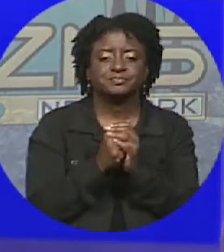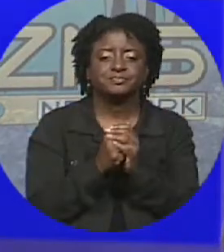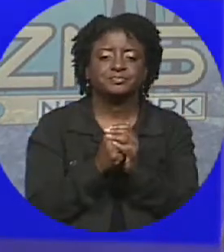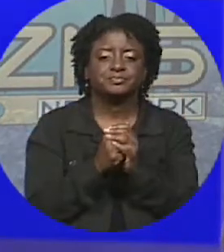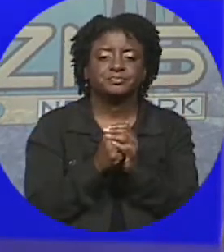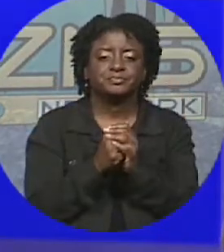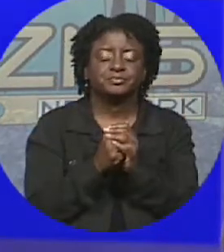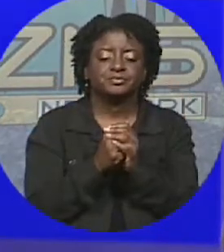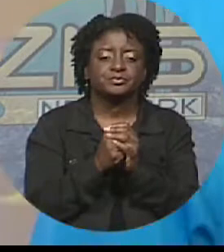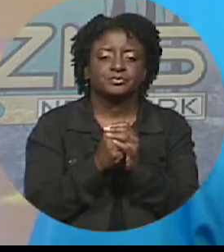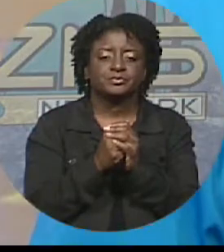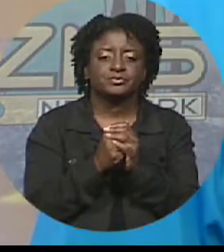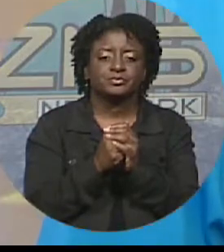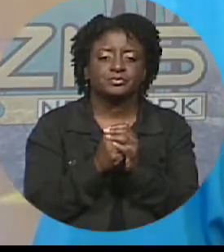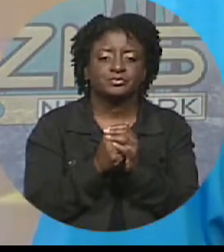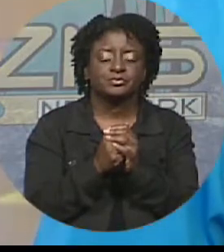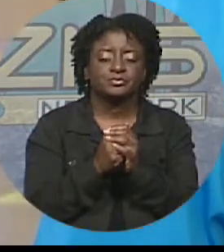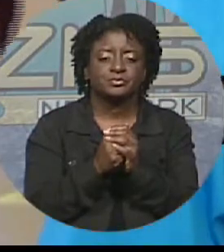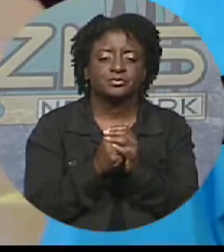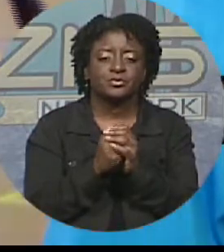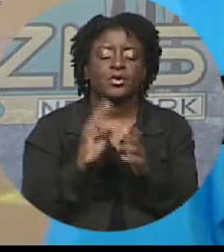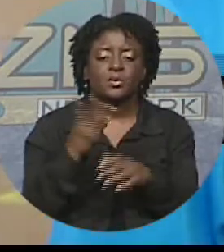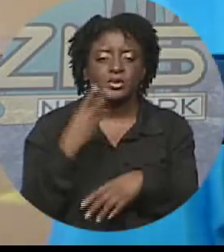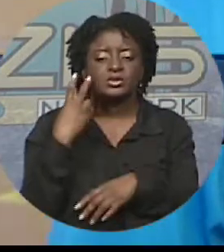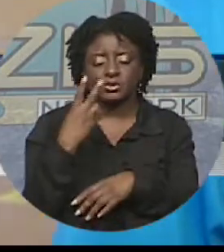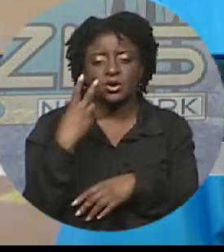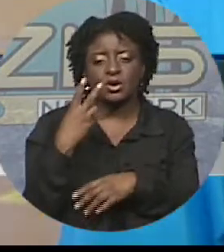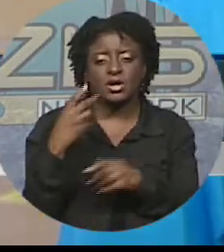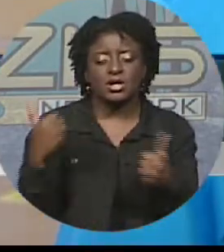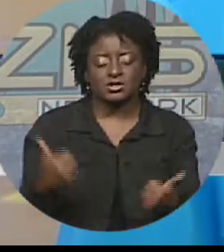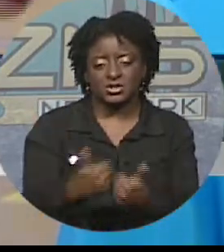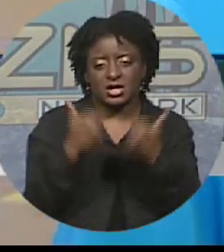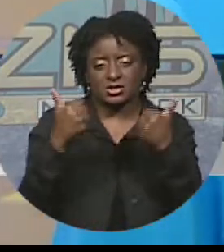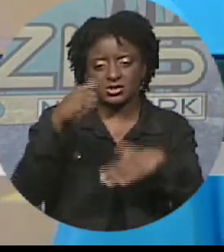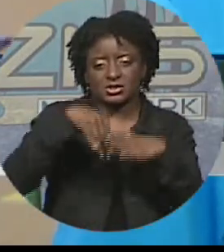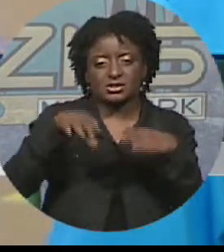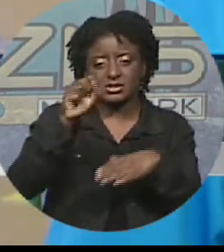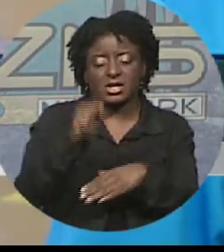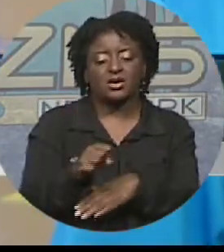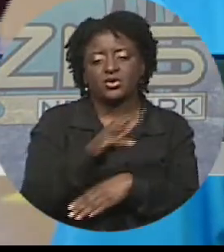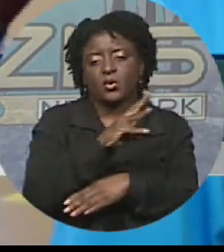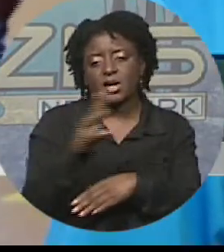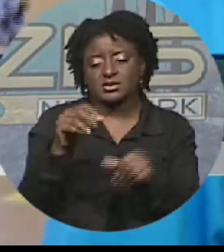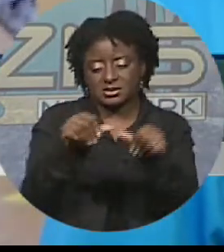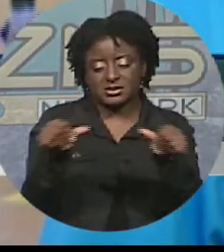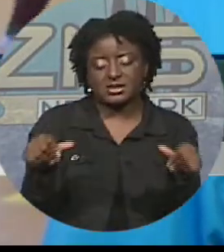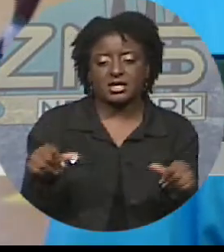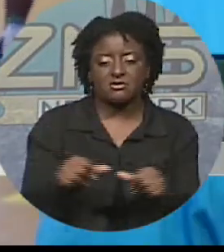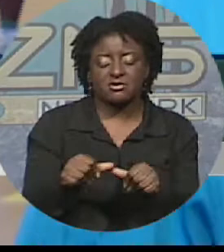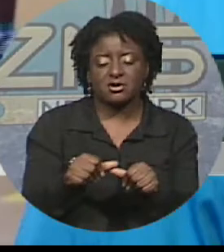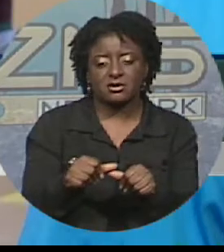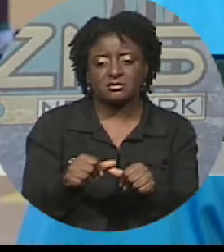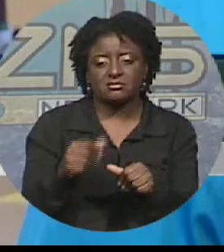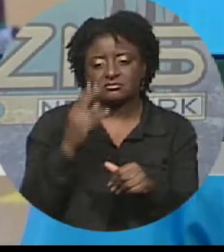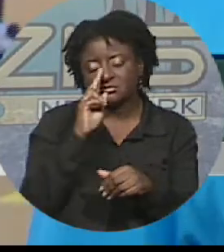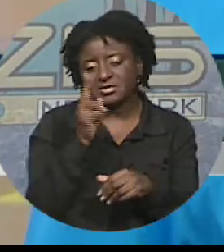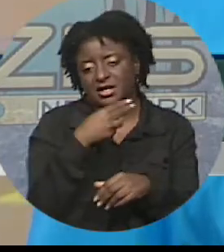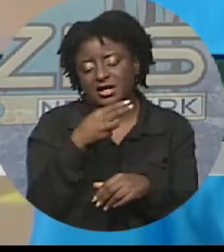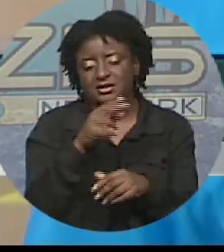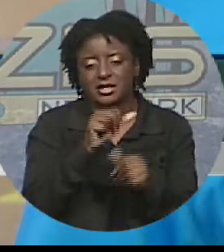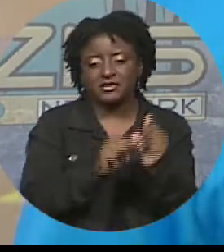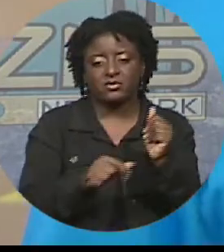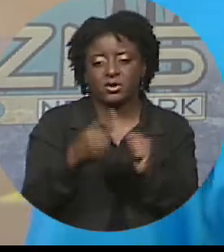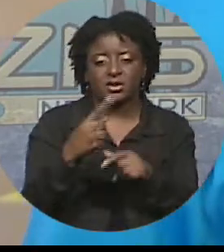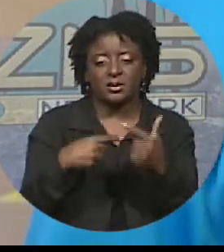Bain. We really saw a challenge in the Southwest area. Michael Road, South Beach, and those areas have been neglected. Everyone coming up this way for camp,